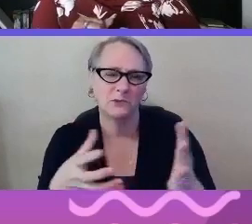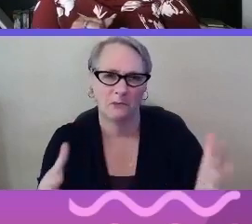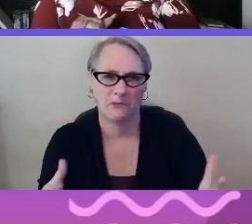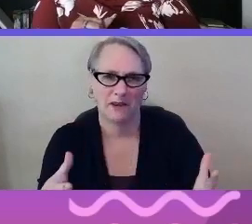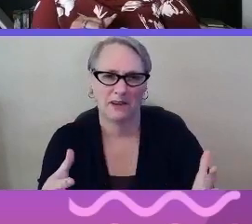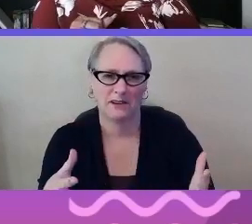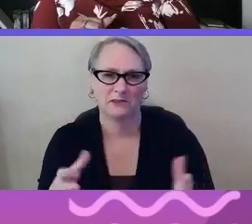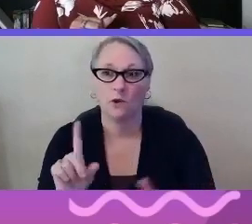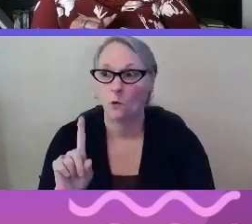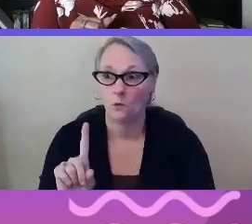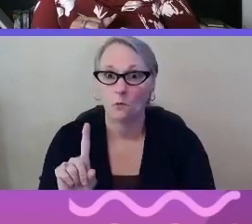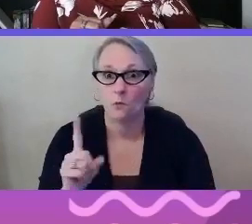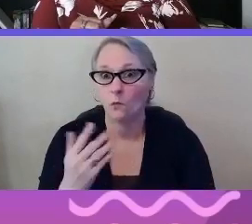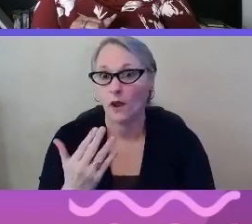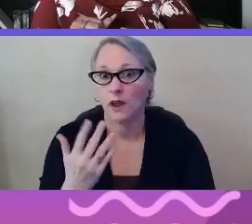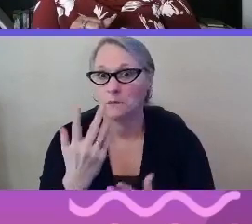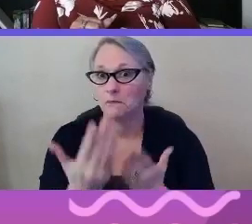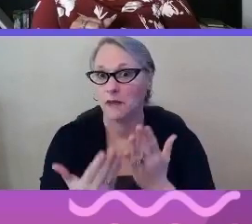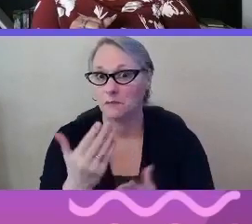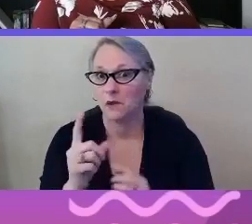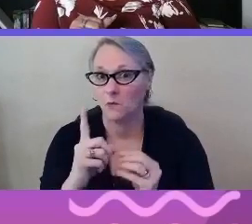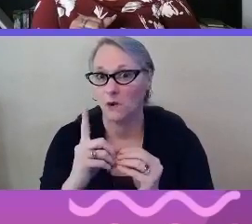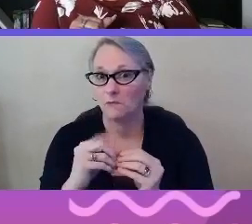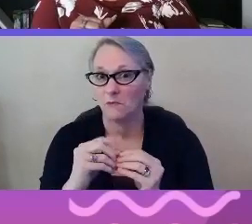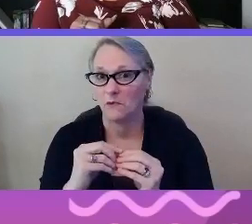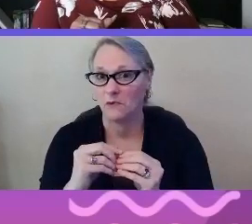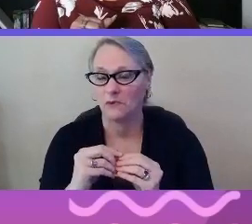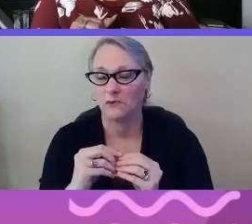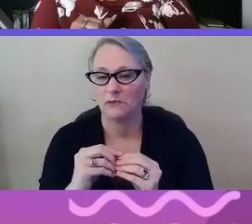Oh, wait, there might be one more. I just saw it pop up.